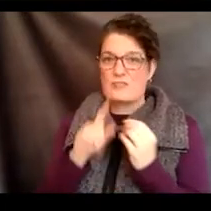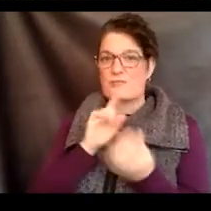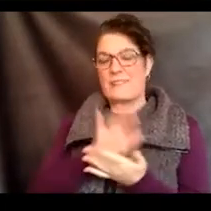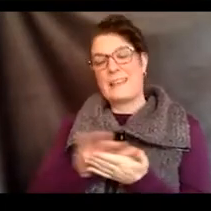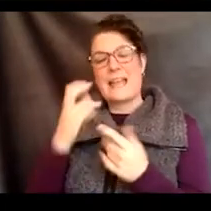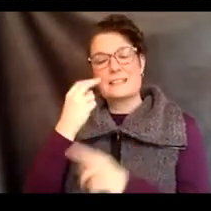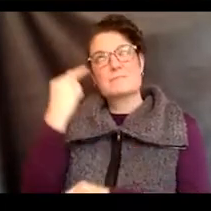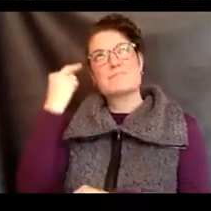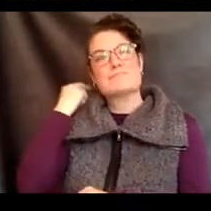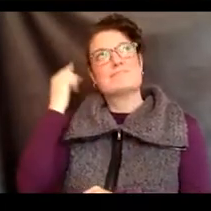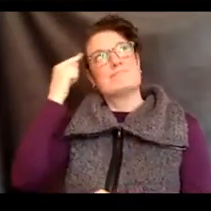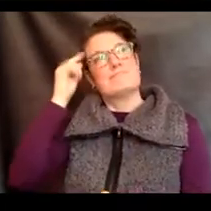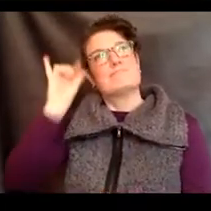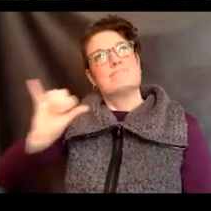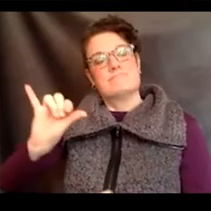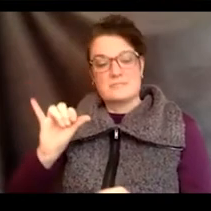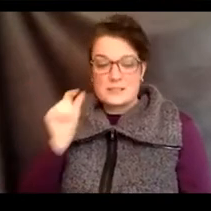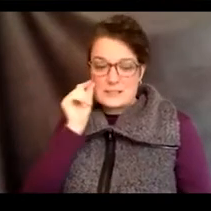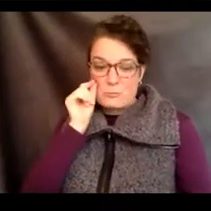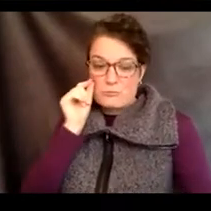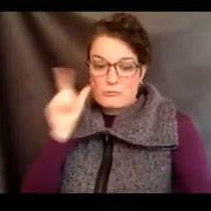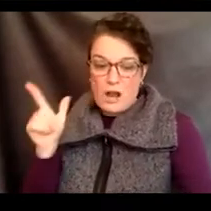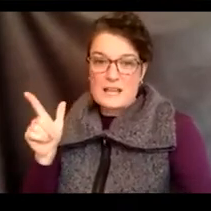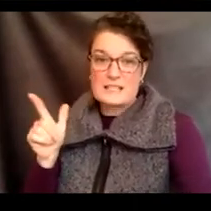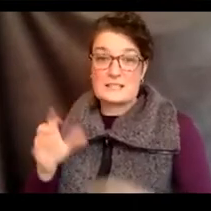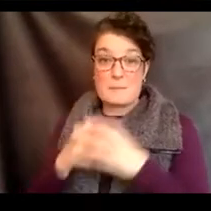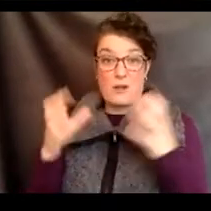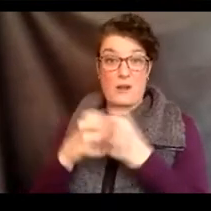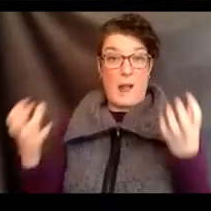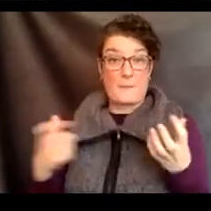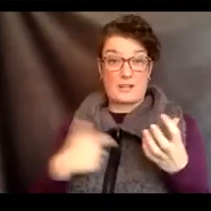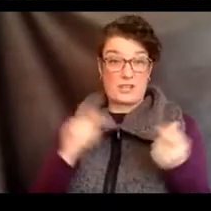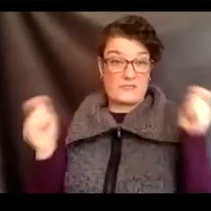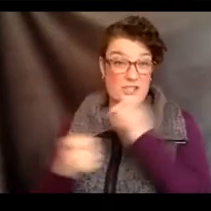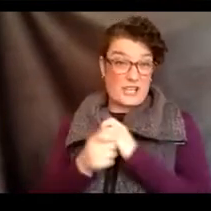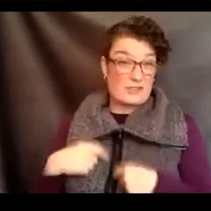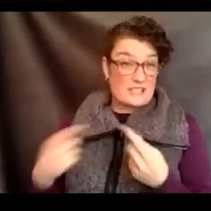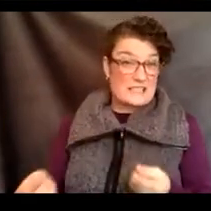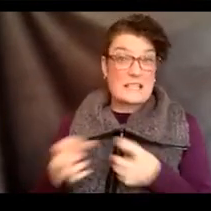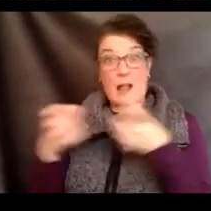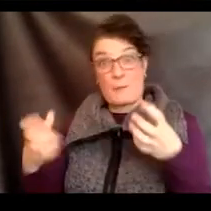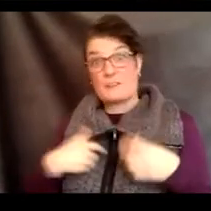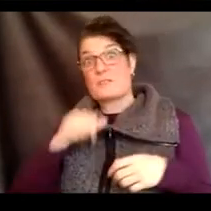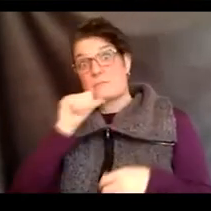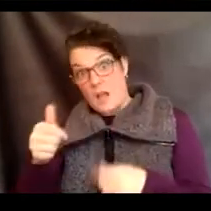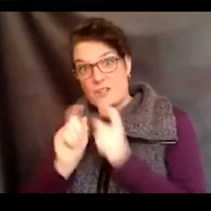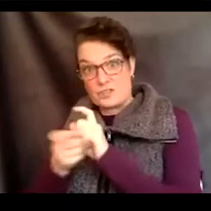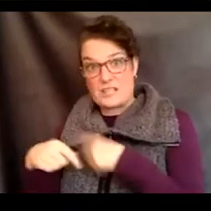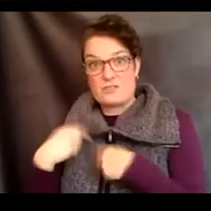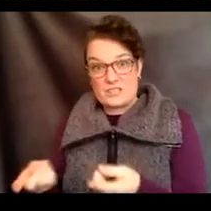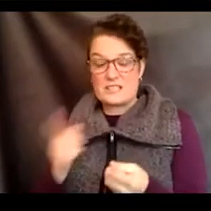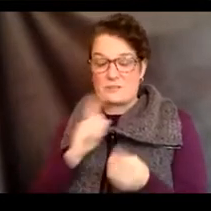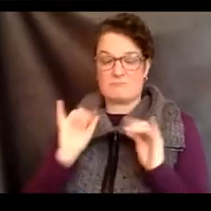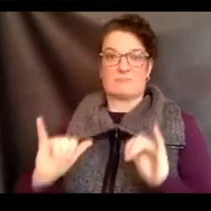lane. And I was just really surprised at how, I guess, like, how much I've changed since then, and how much I haven't changed since then. It's really